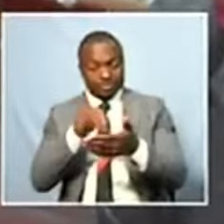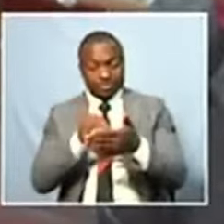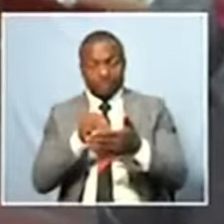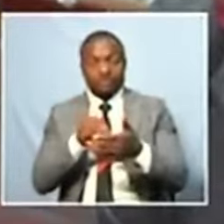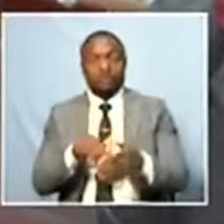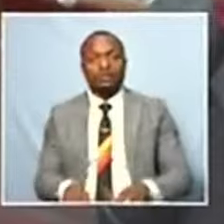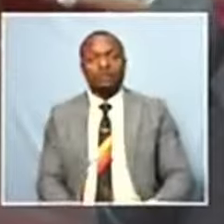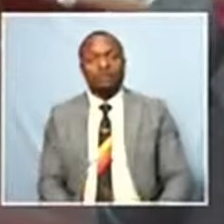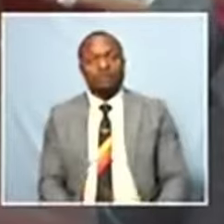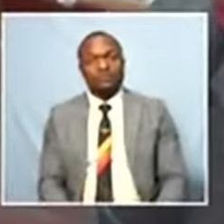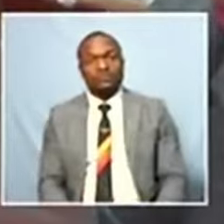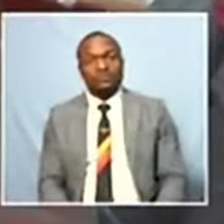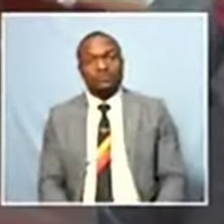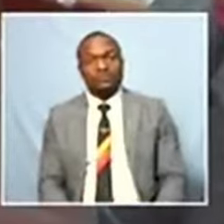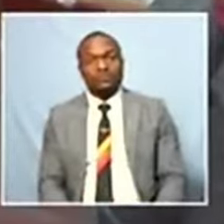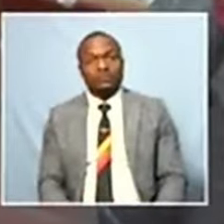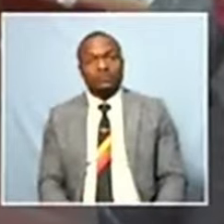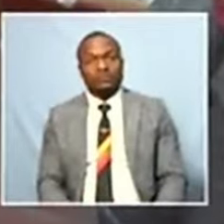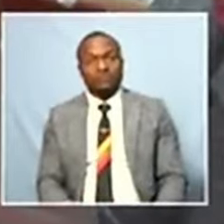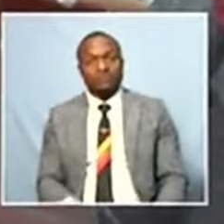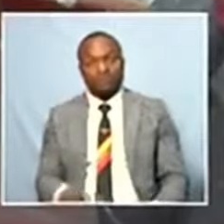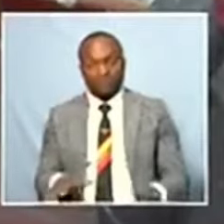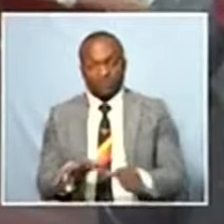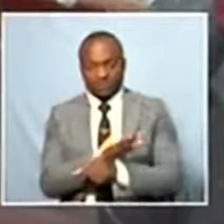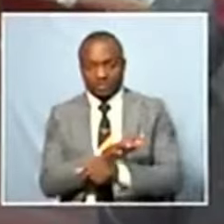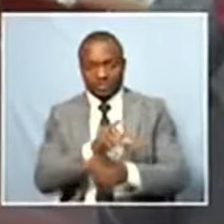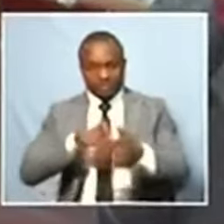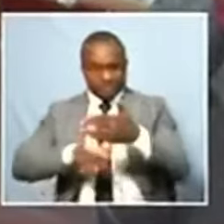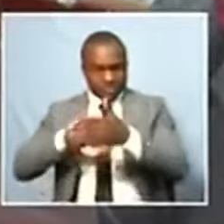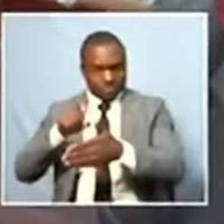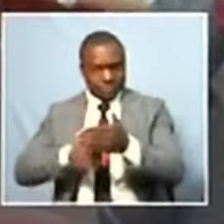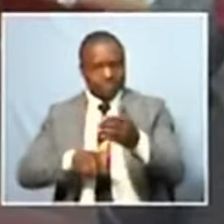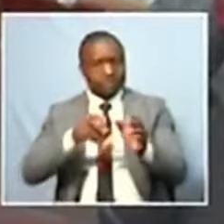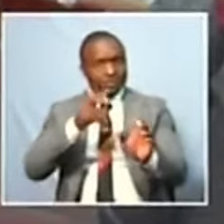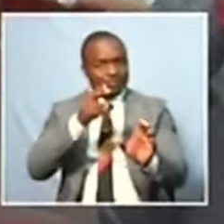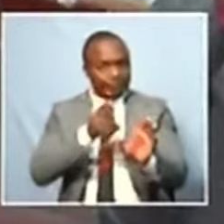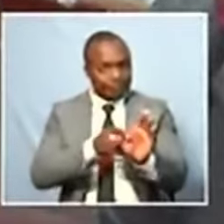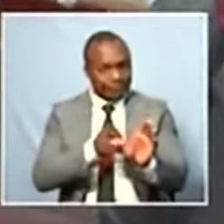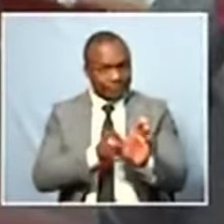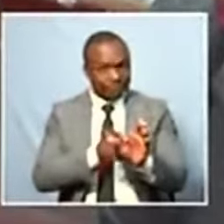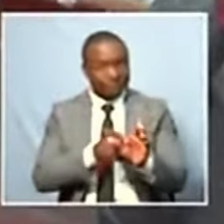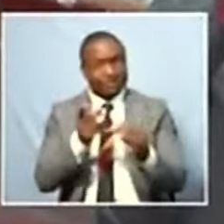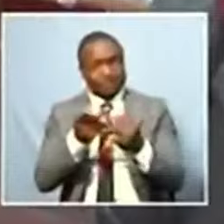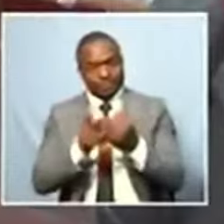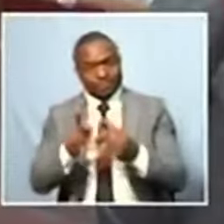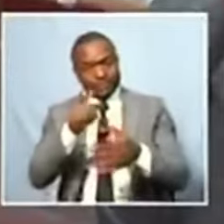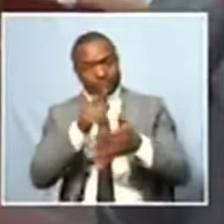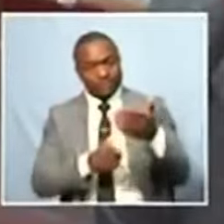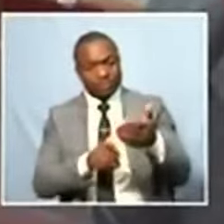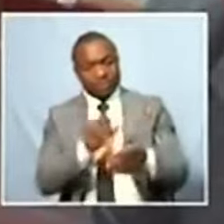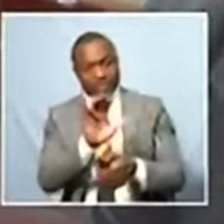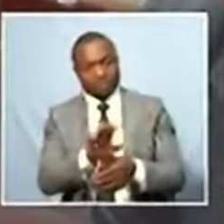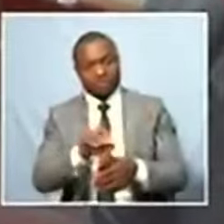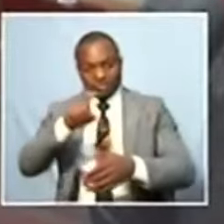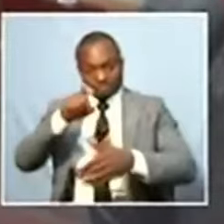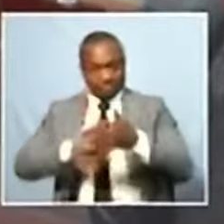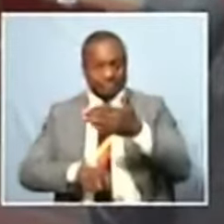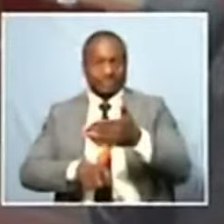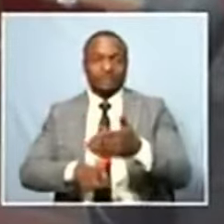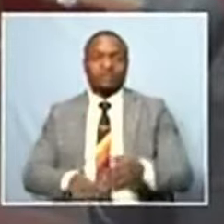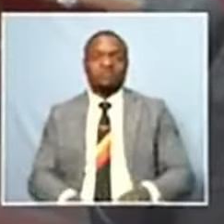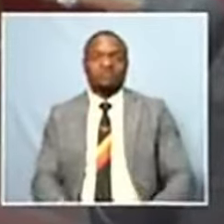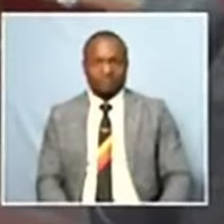allow you to remove all the expenses for the fuel, for the spares, and what remains is what we will charge the tax